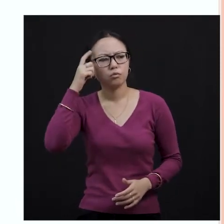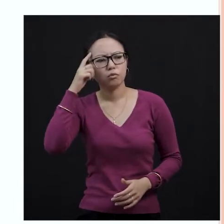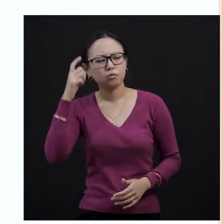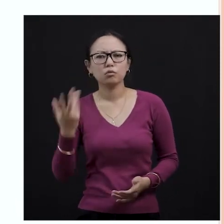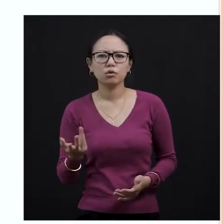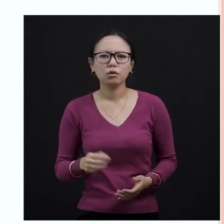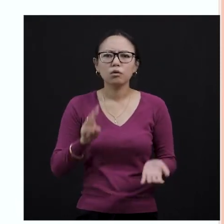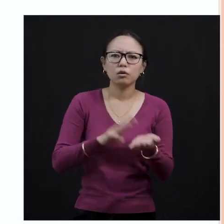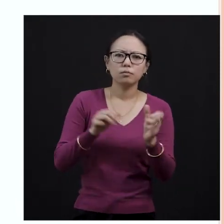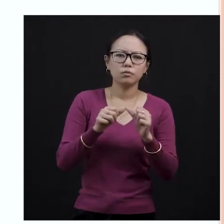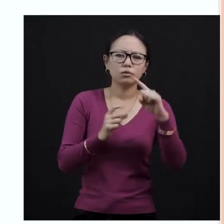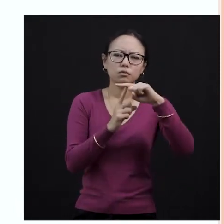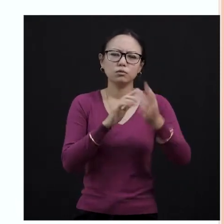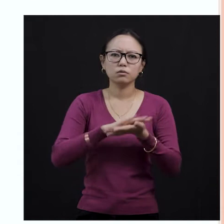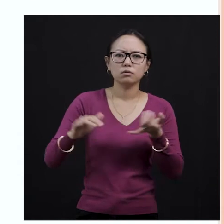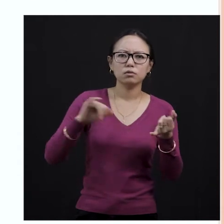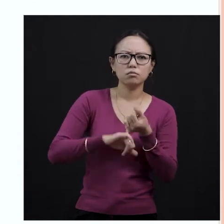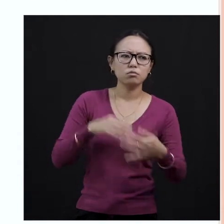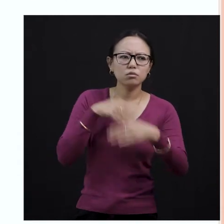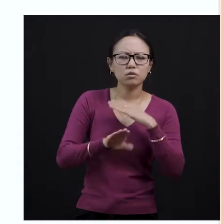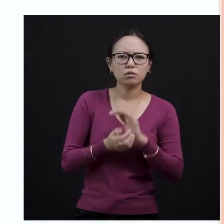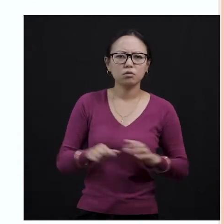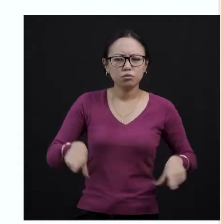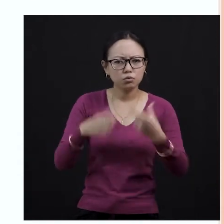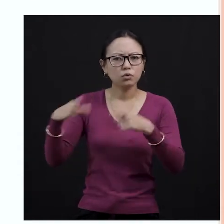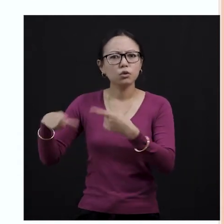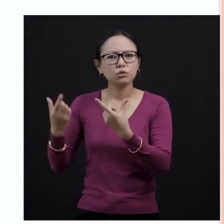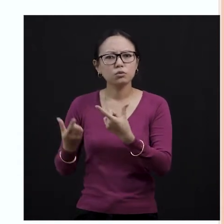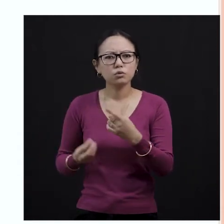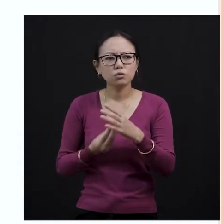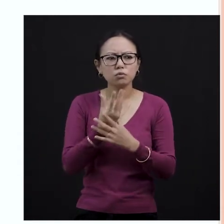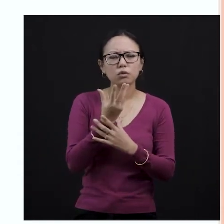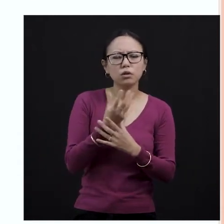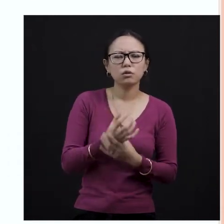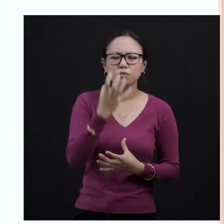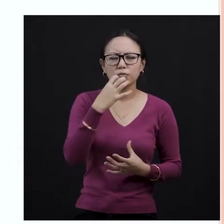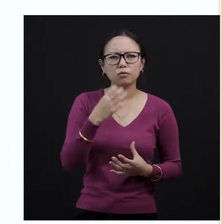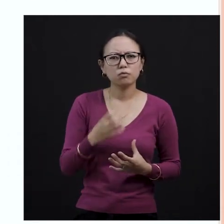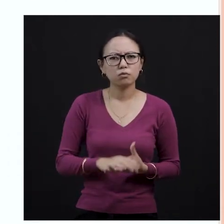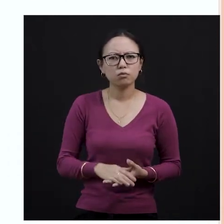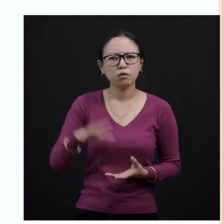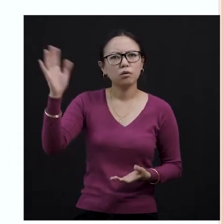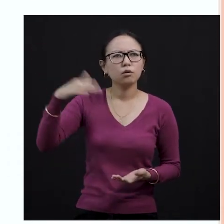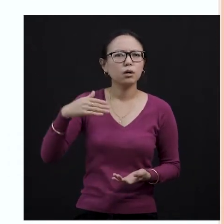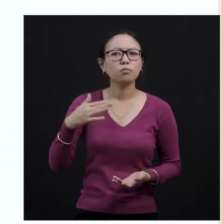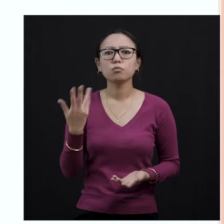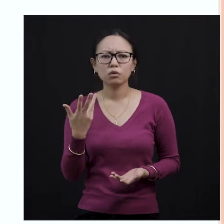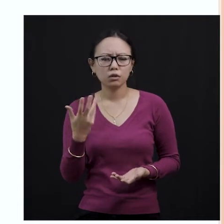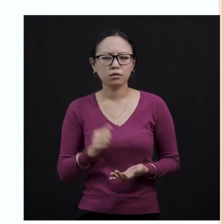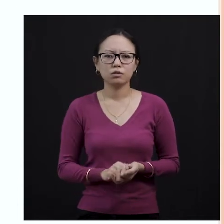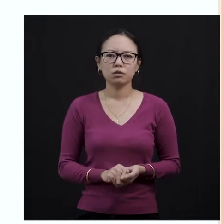in mathematics? Now, we are not going to learn about how trees grow, how flowers grow, and where fruits grow.